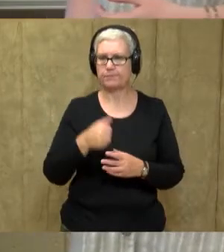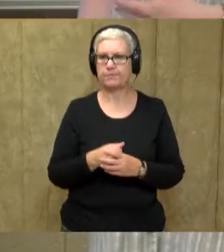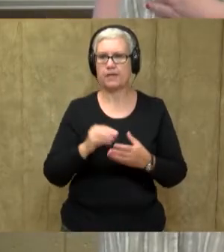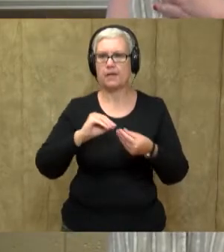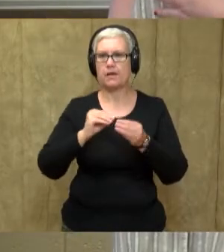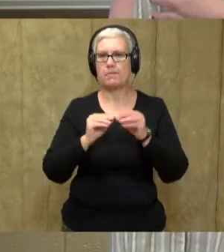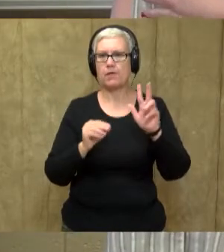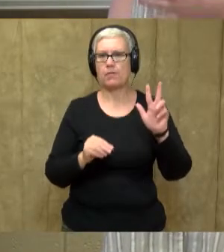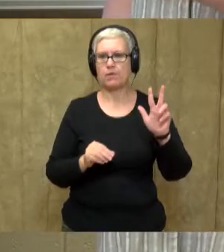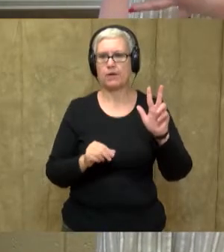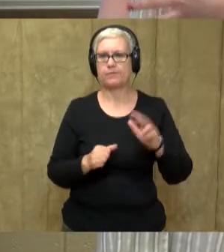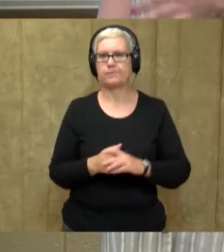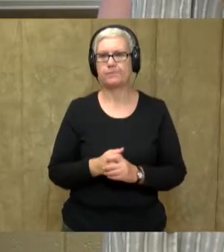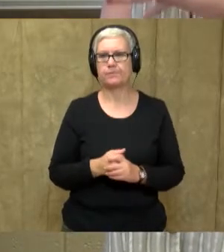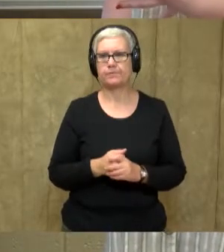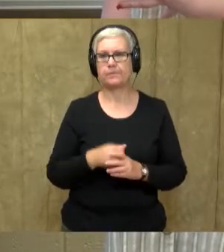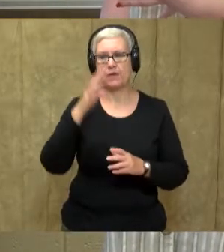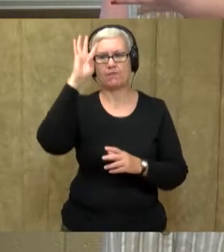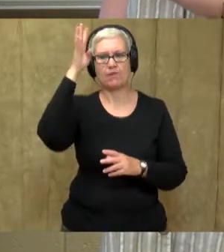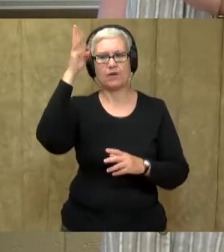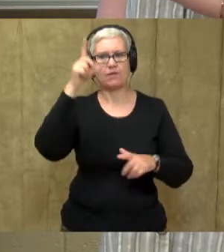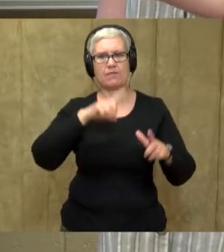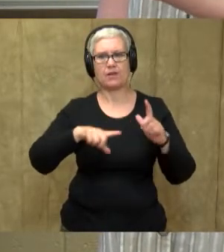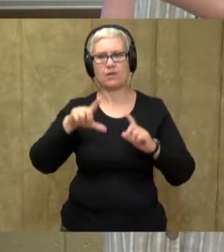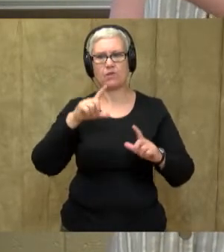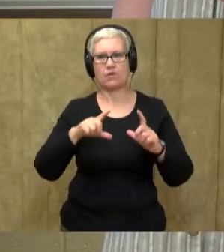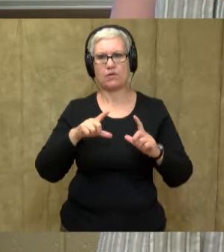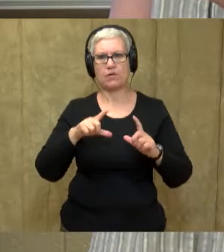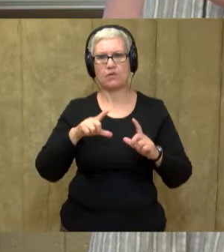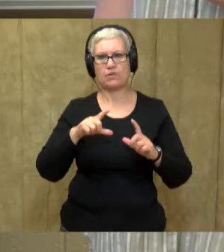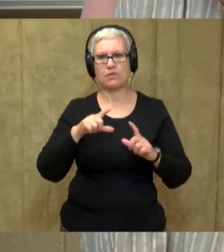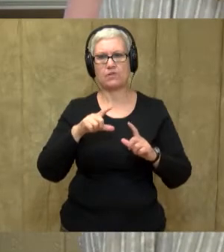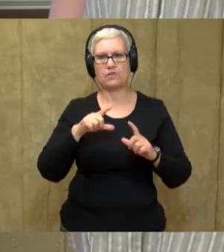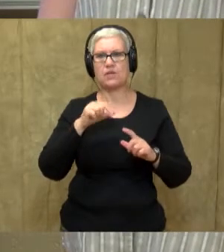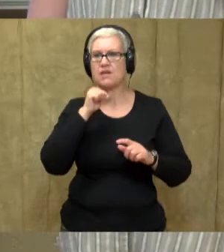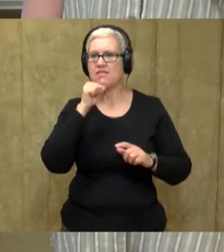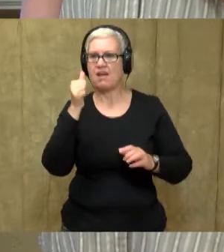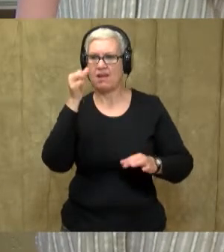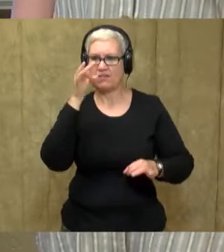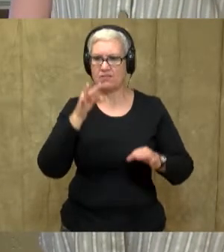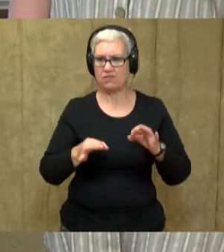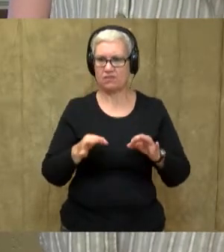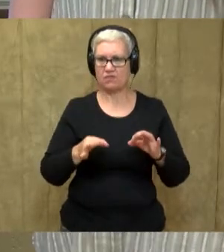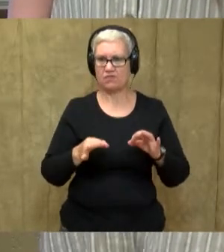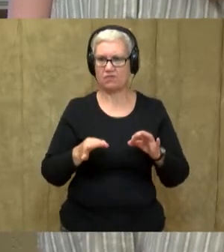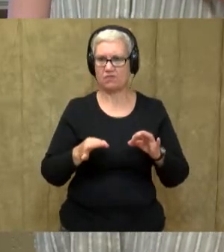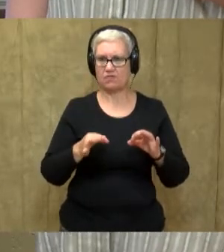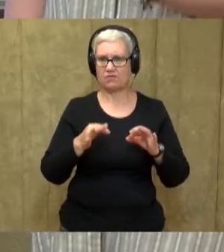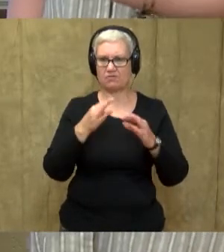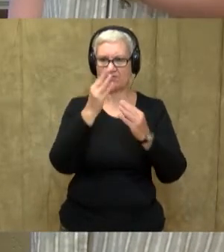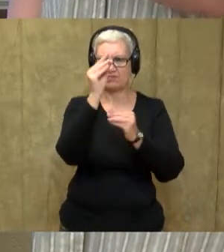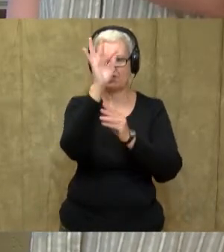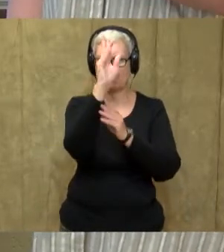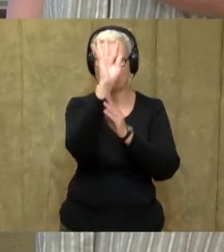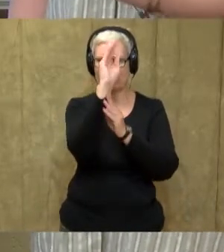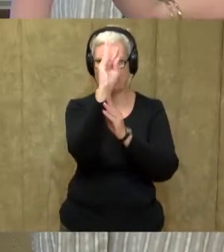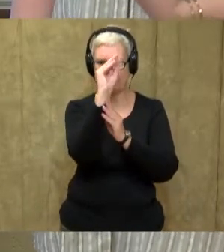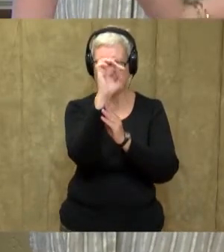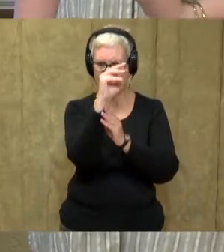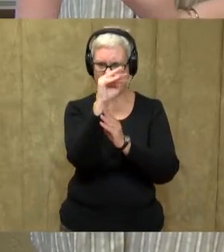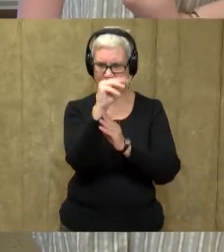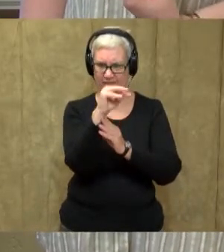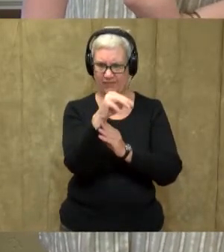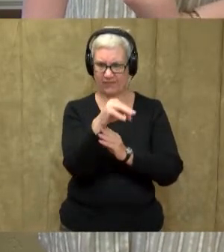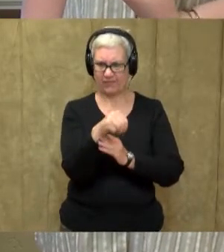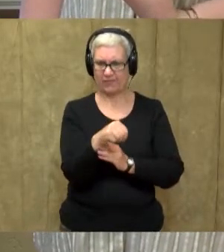3. What type of figurative language is it when it's calling injustice withering, the withering flames, the flames of